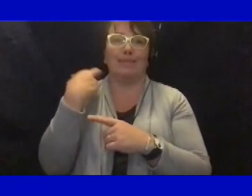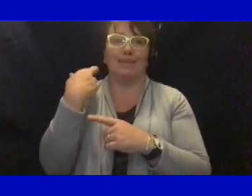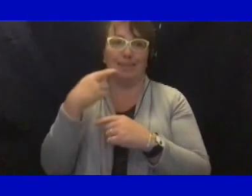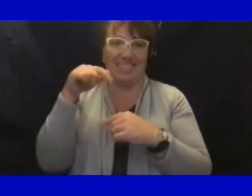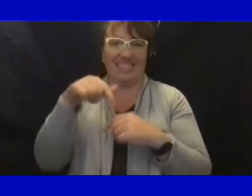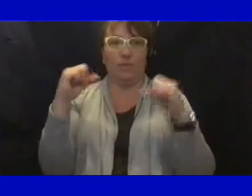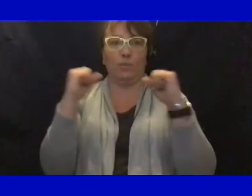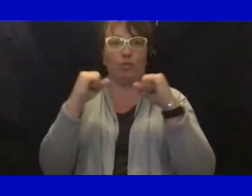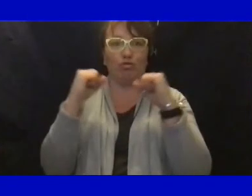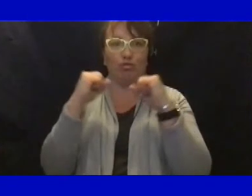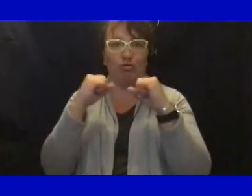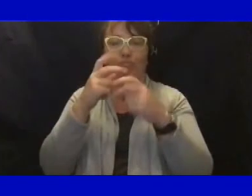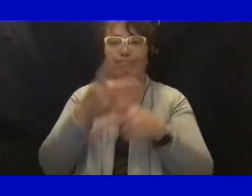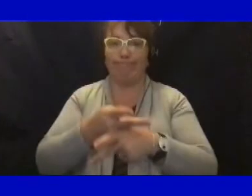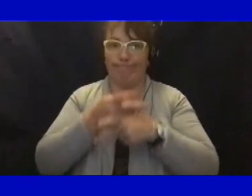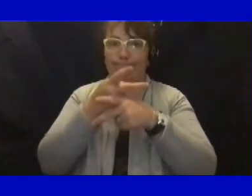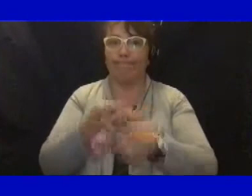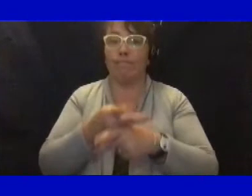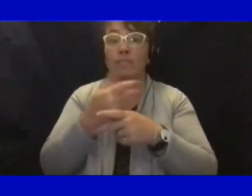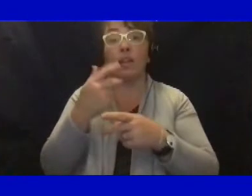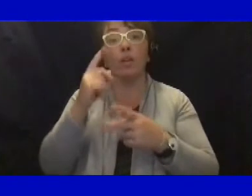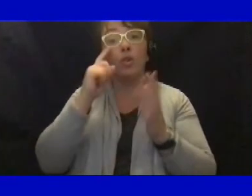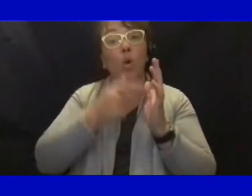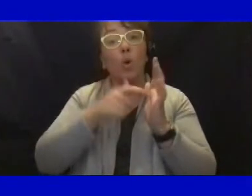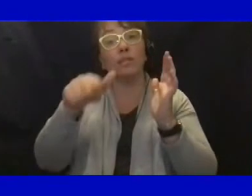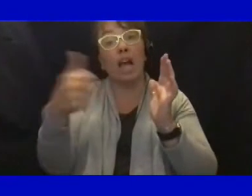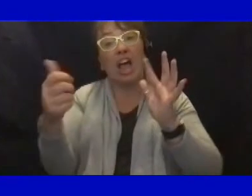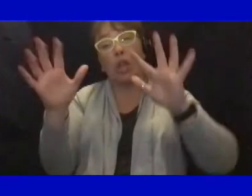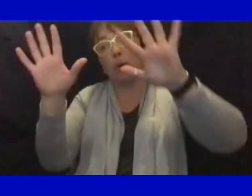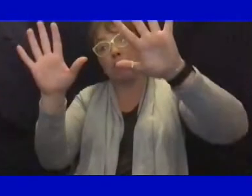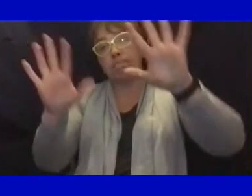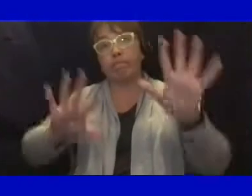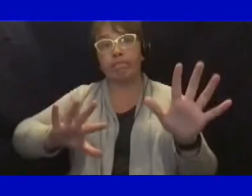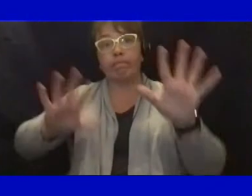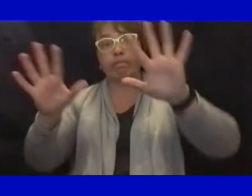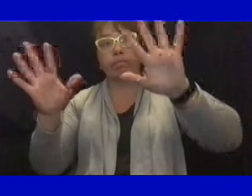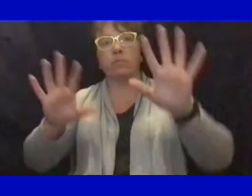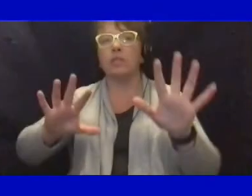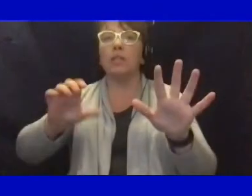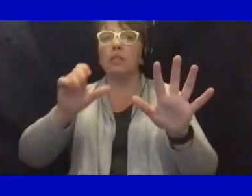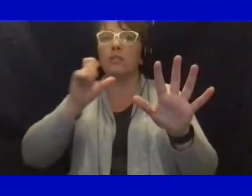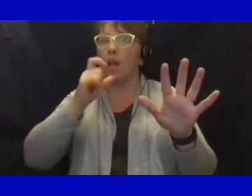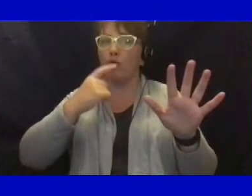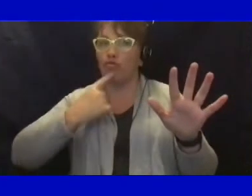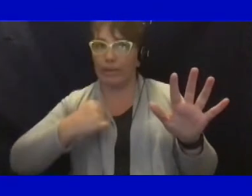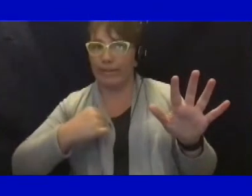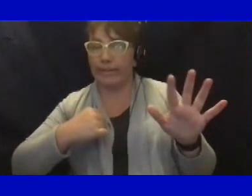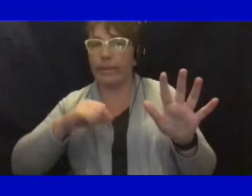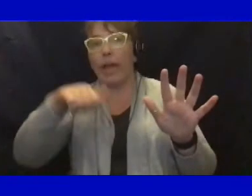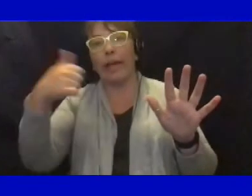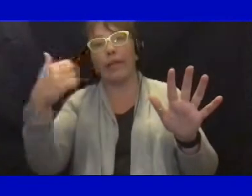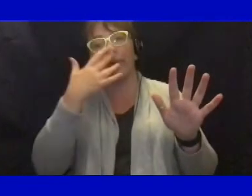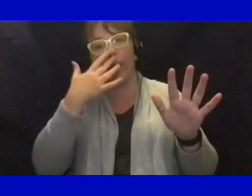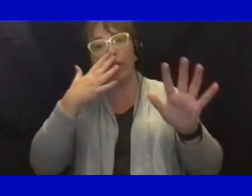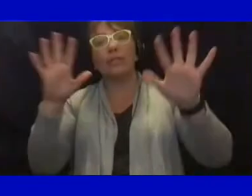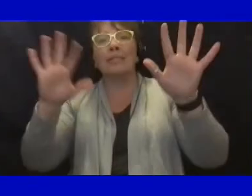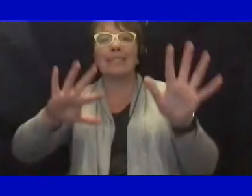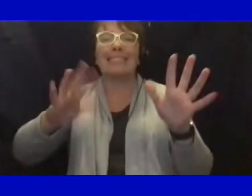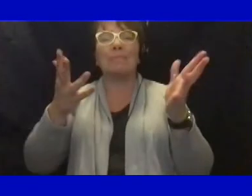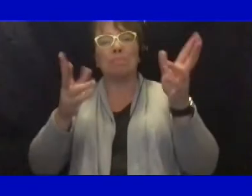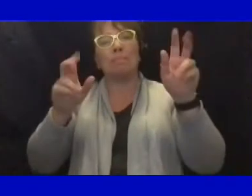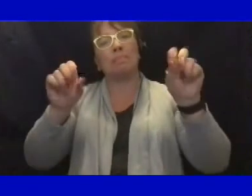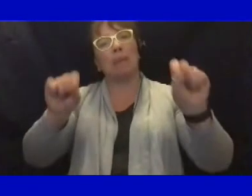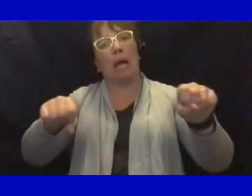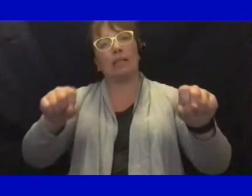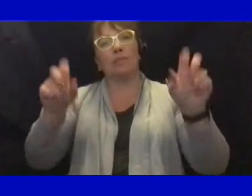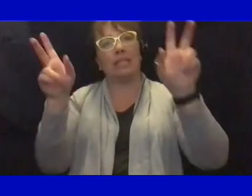that there are other zones that are marked. If we have stronger storms, some of these other zones may have issues too, but the zones in red are the